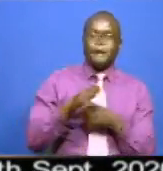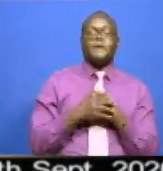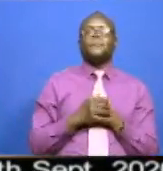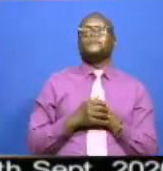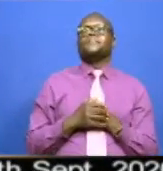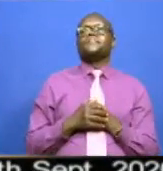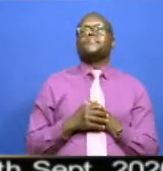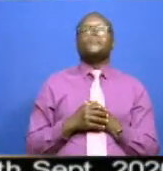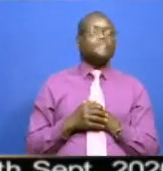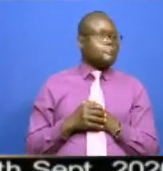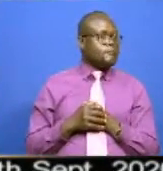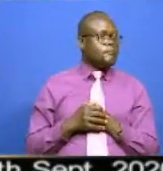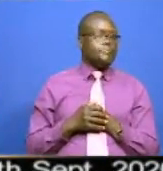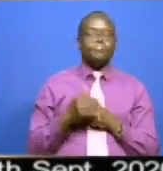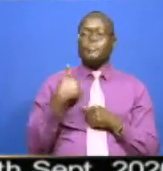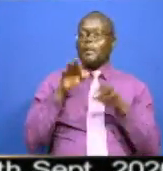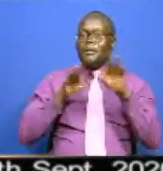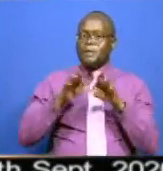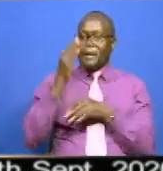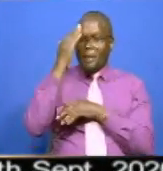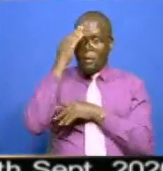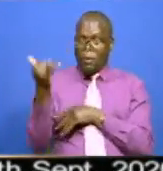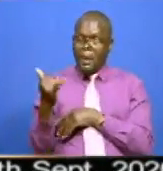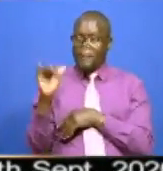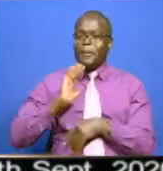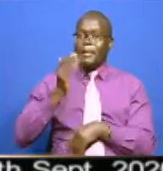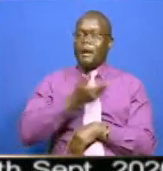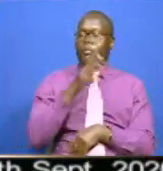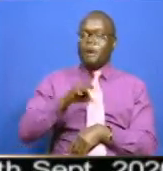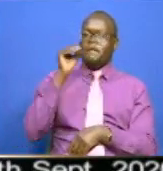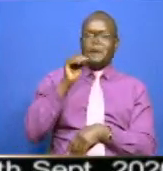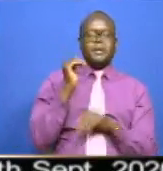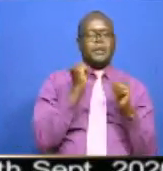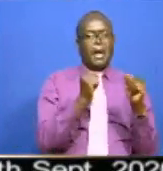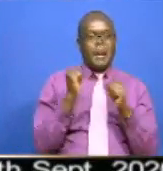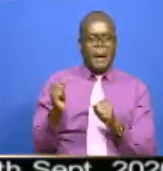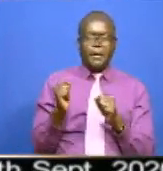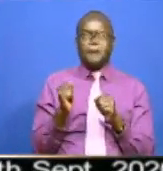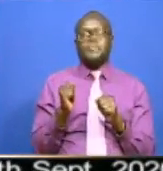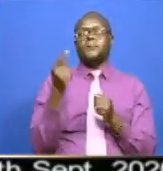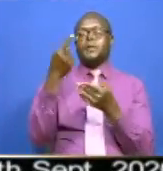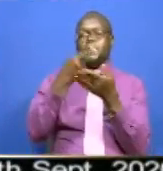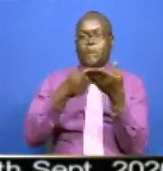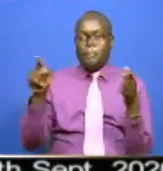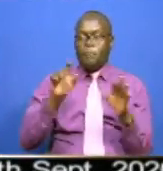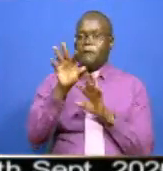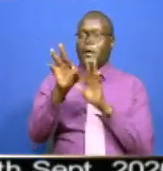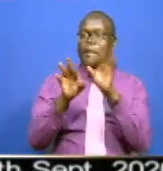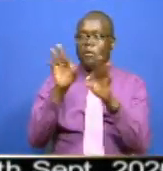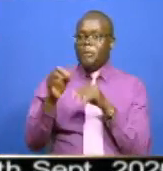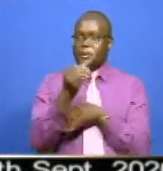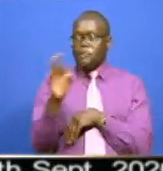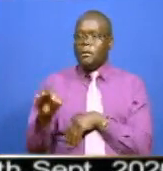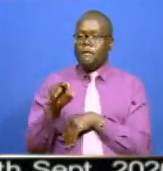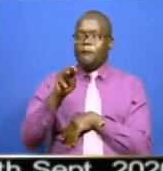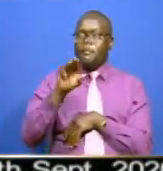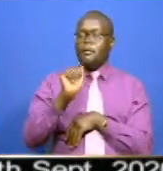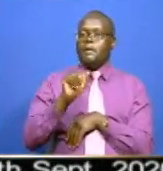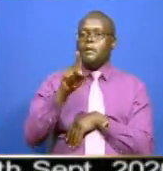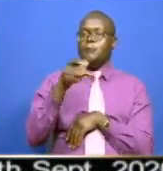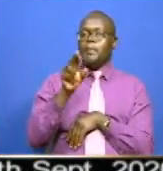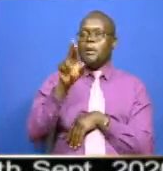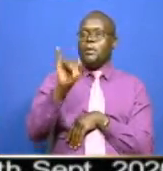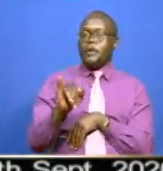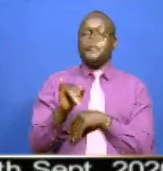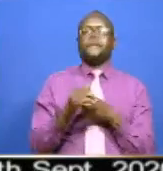Mr. Speaker, let me explain why the committee found it difficult to approve the nomination of Makore Wilson Muhochi.